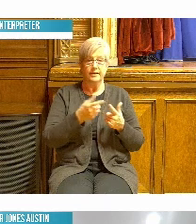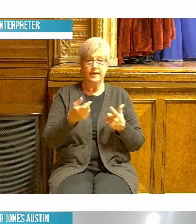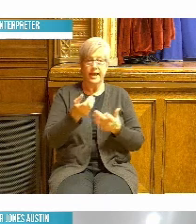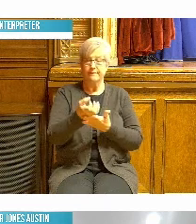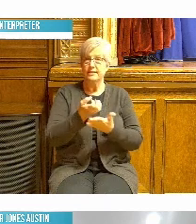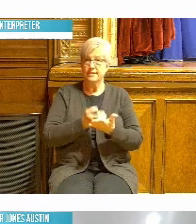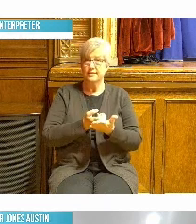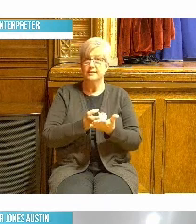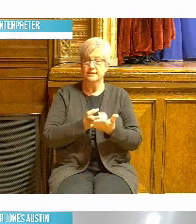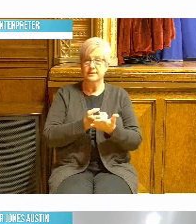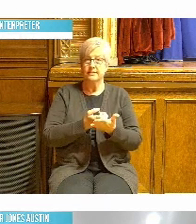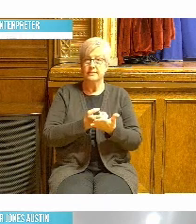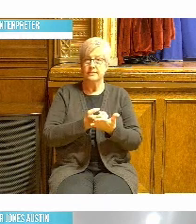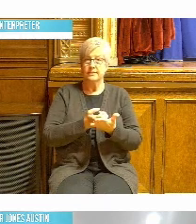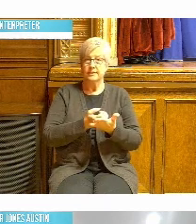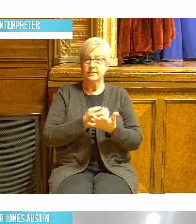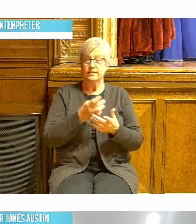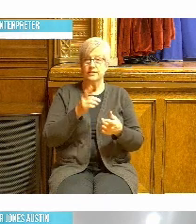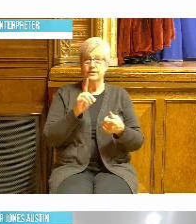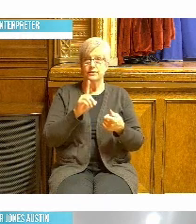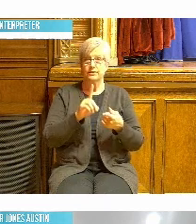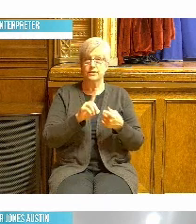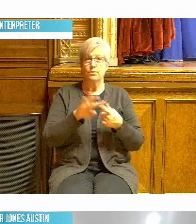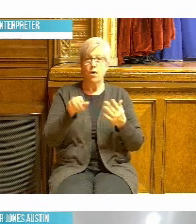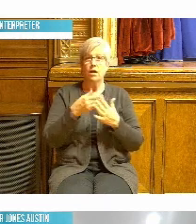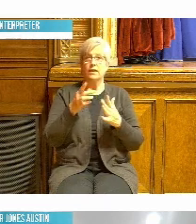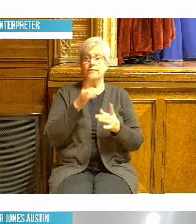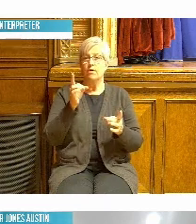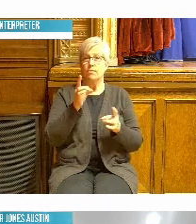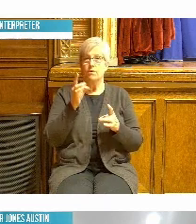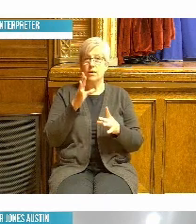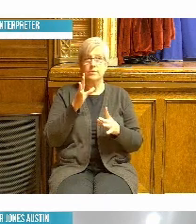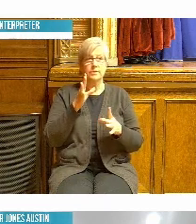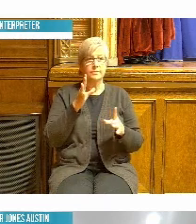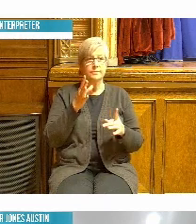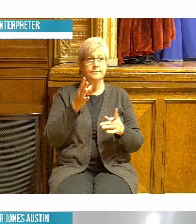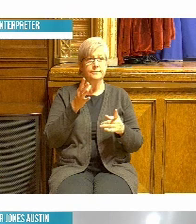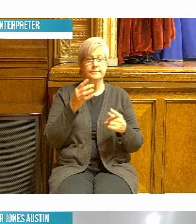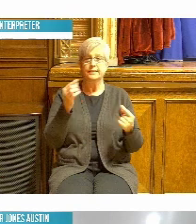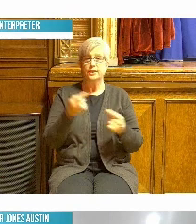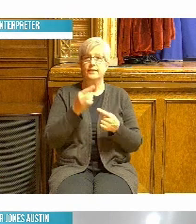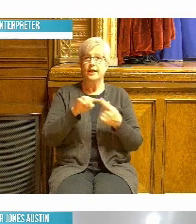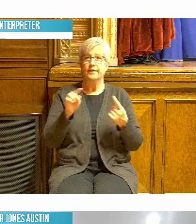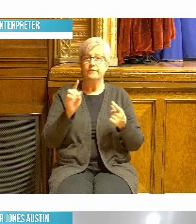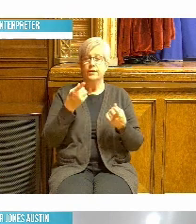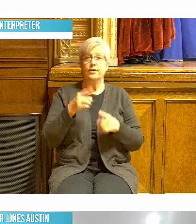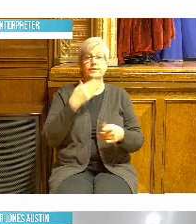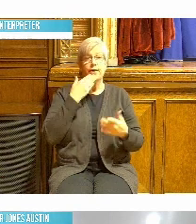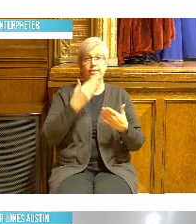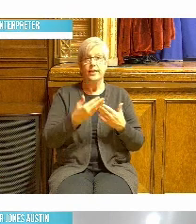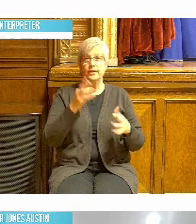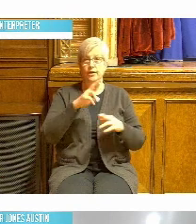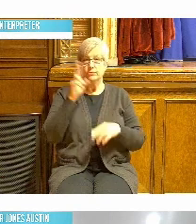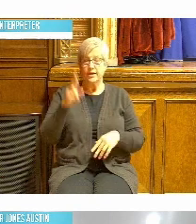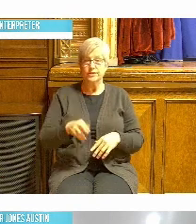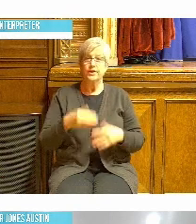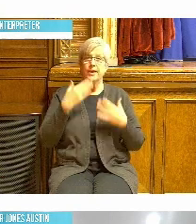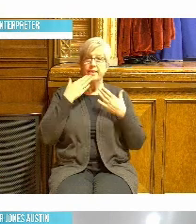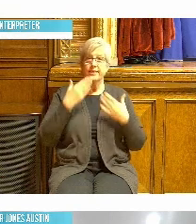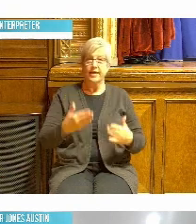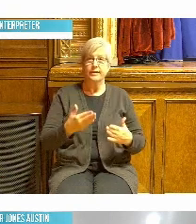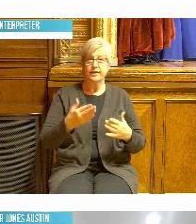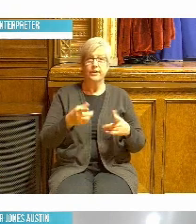evidence as to the harms that have occurred. So I thank you, Rochester. I thank